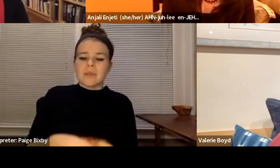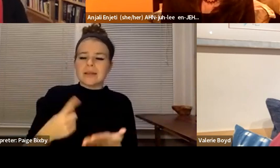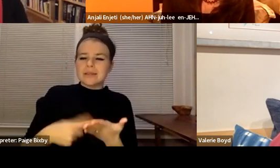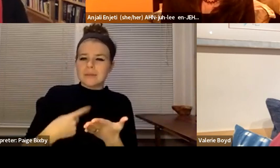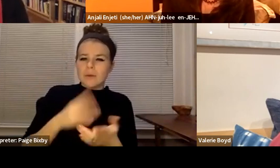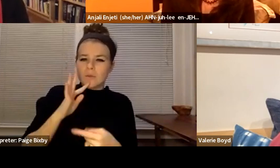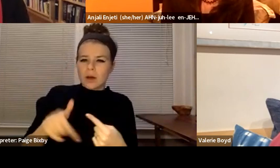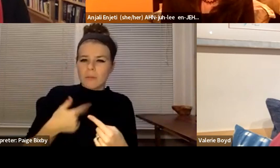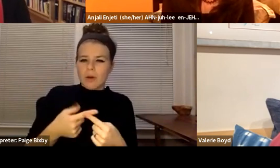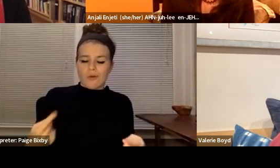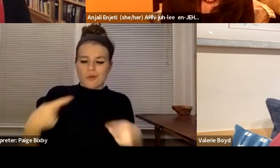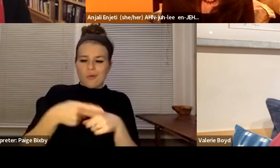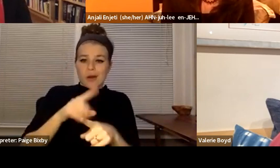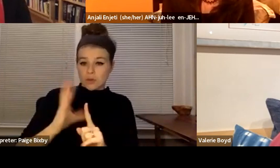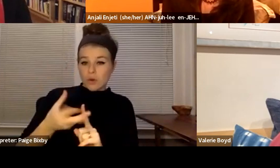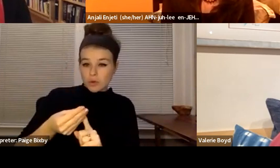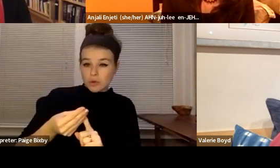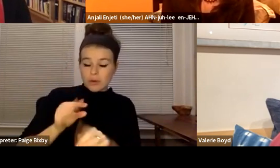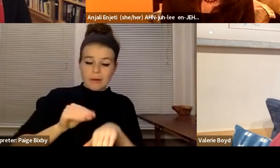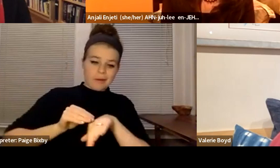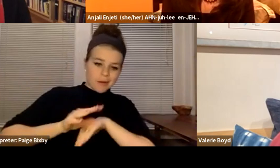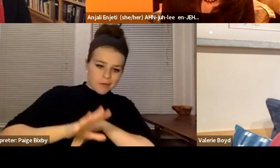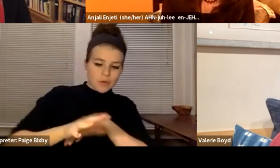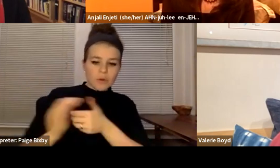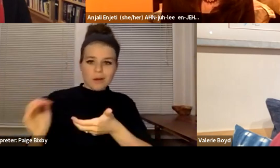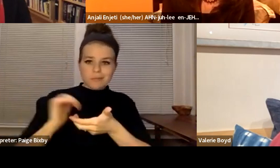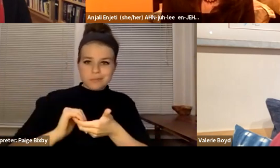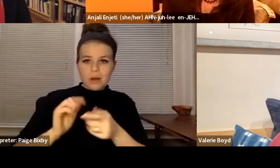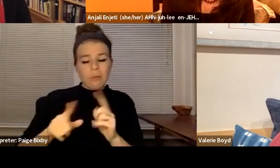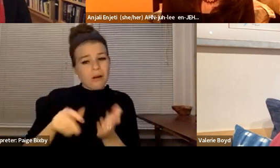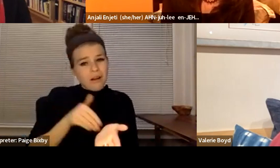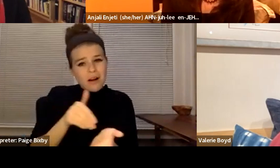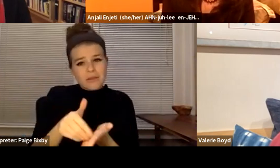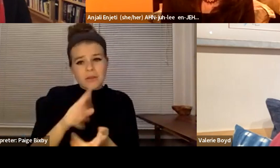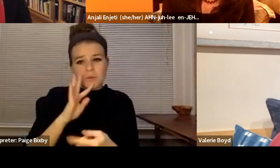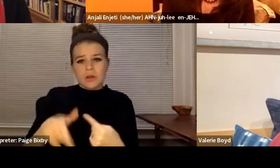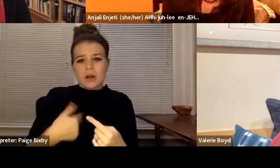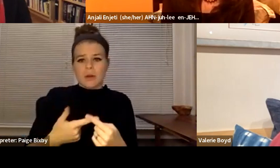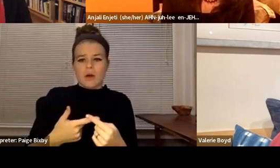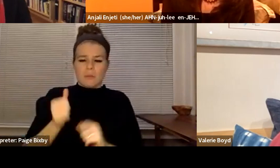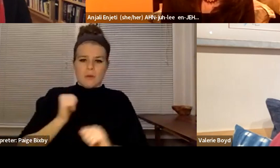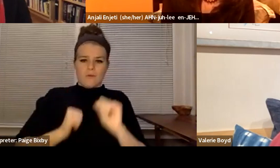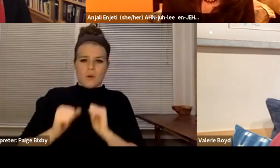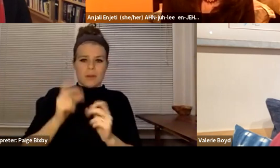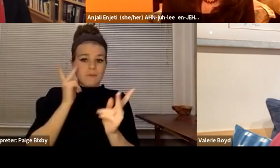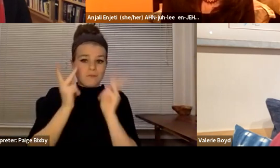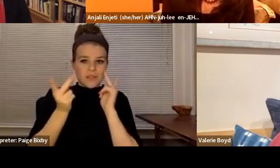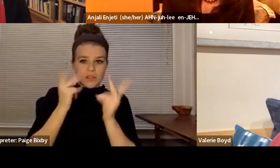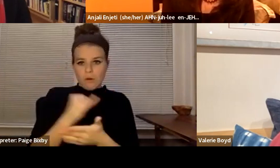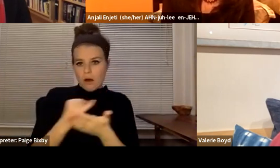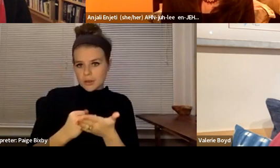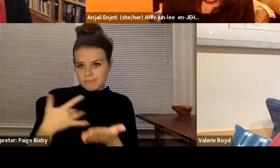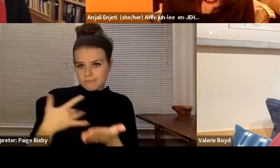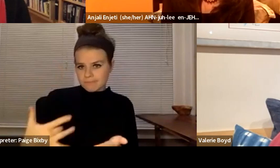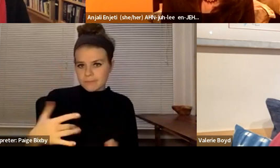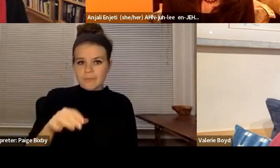cross-cultural influence and collaborations, but so often we do it in terms of the performing and visual arts. You know,